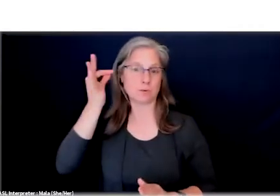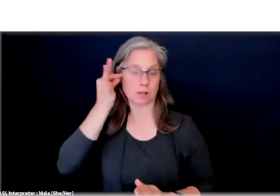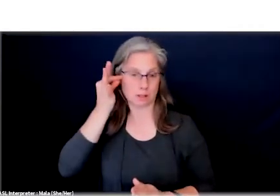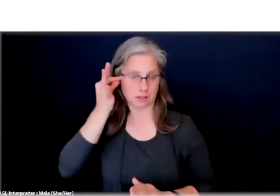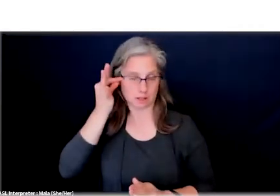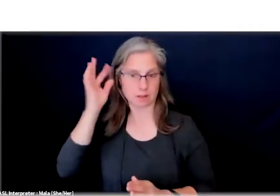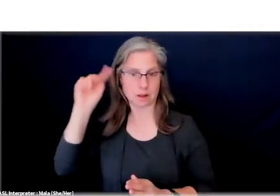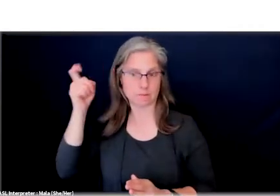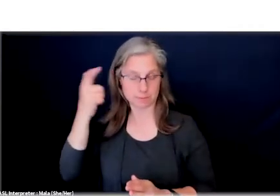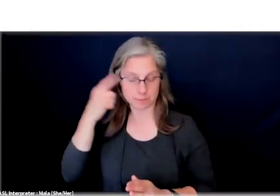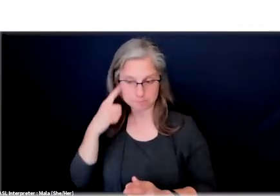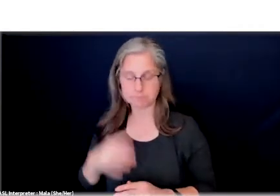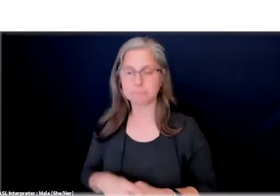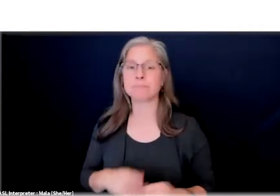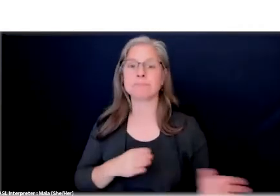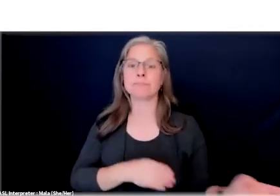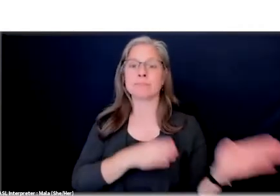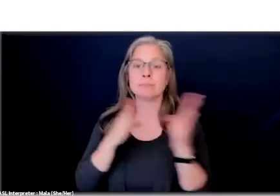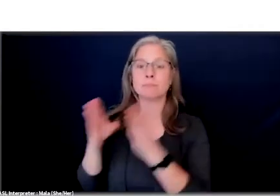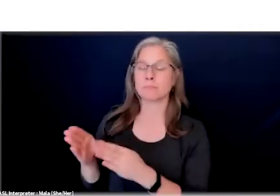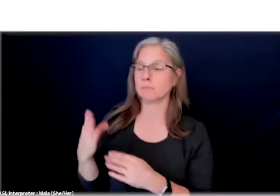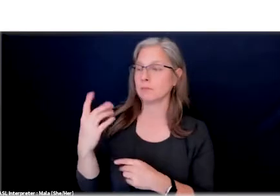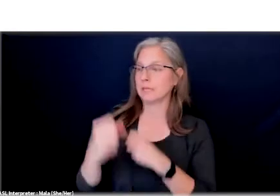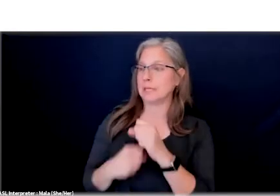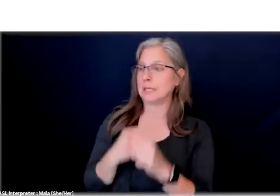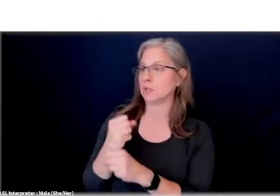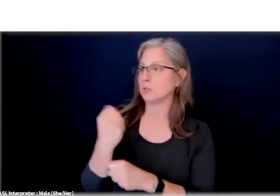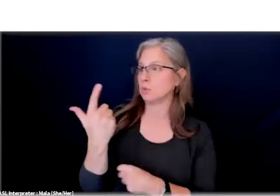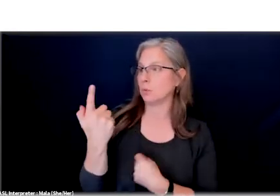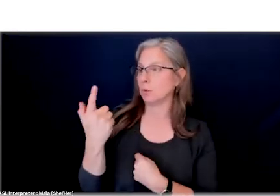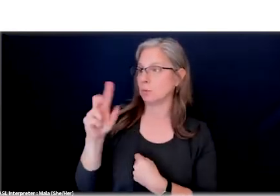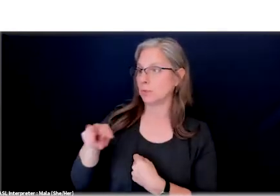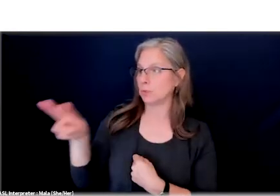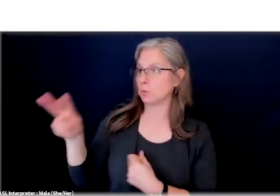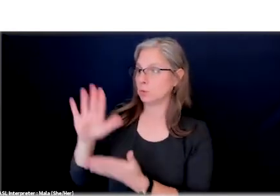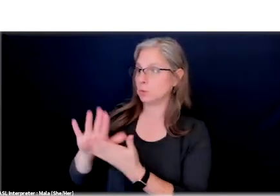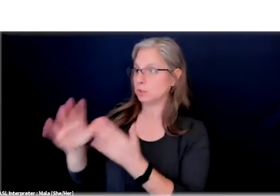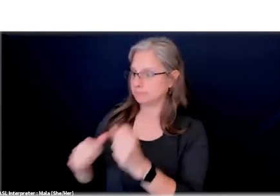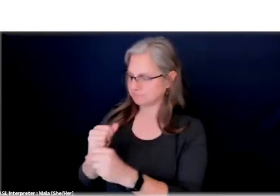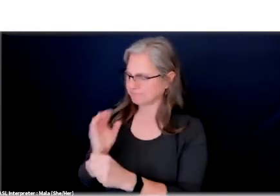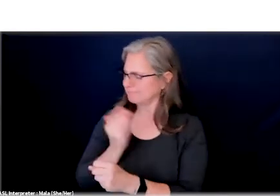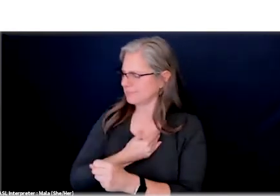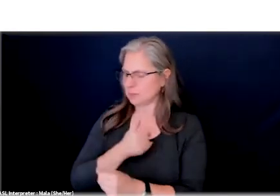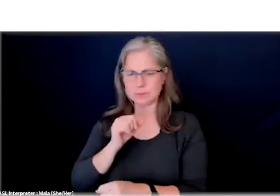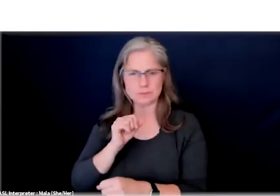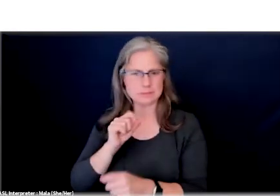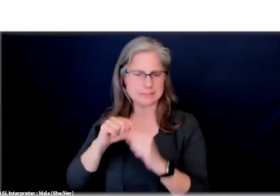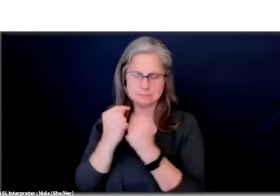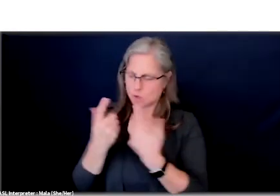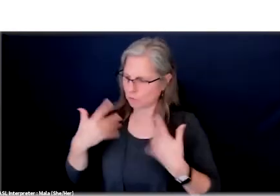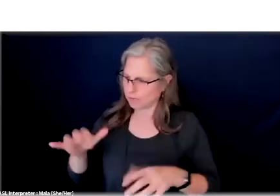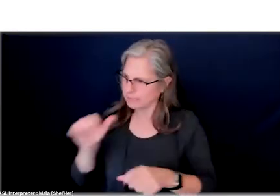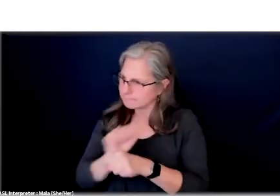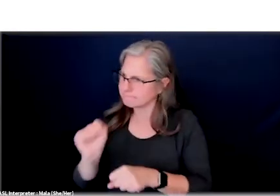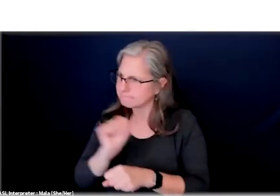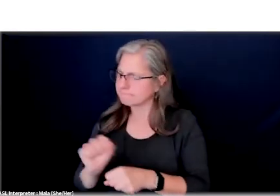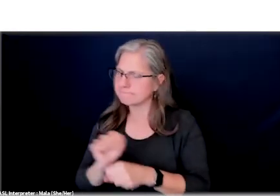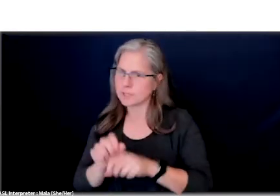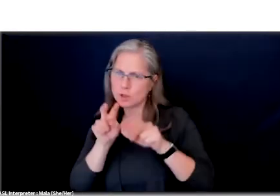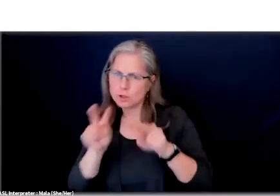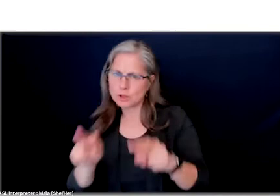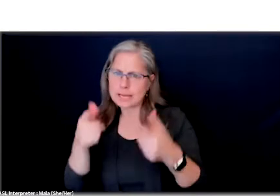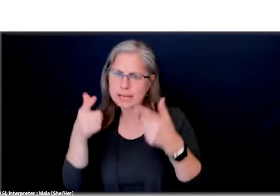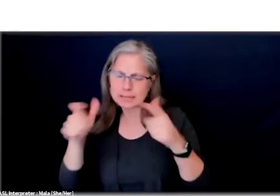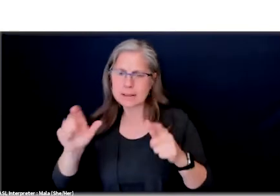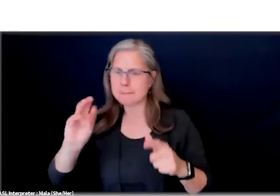And then for the 21-22 school year, our team has also already started to work at looking at our master schedules for